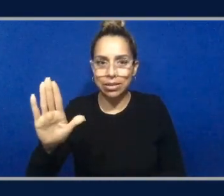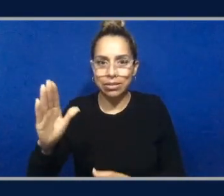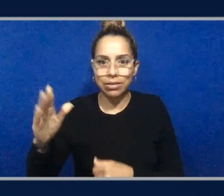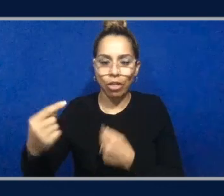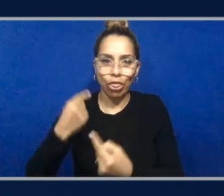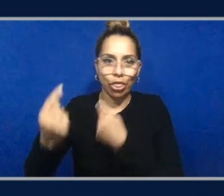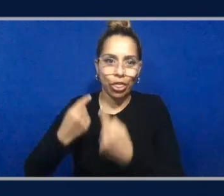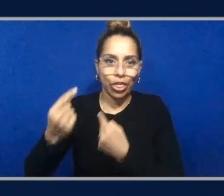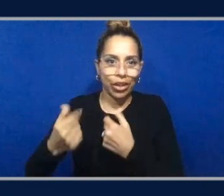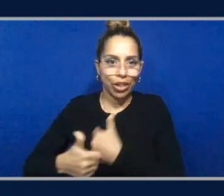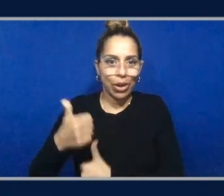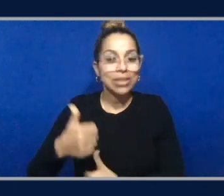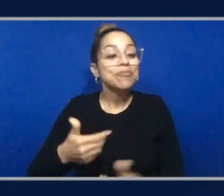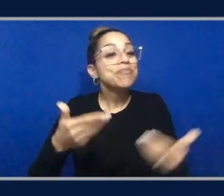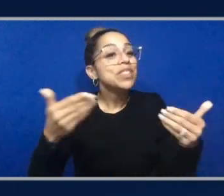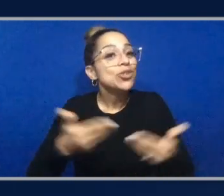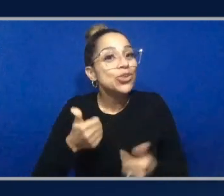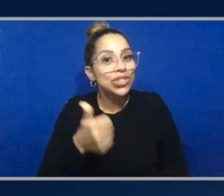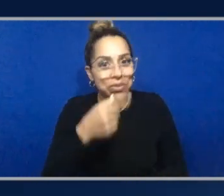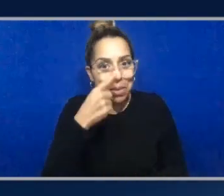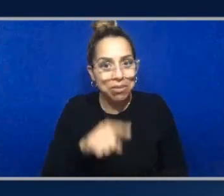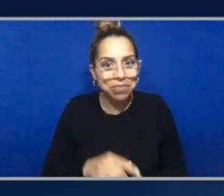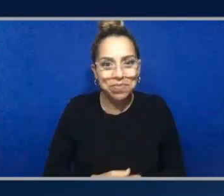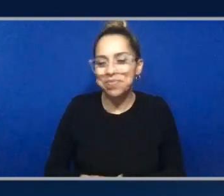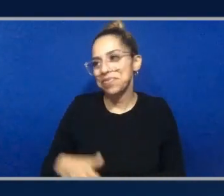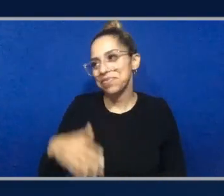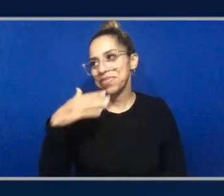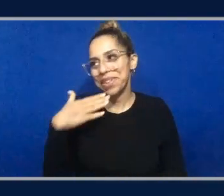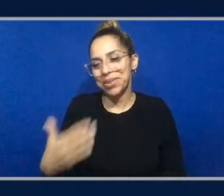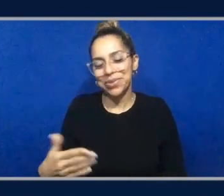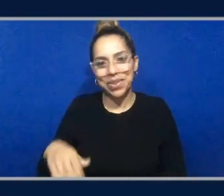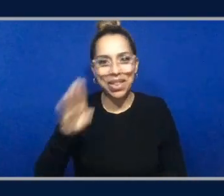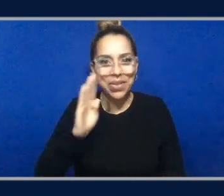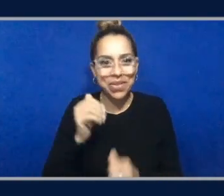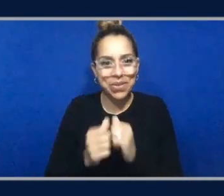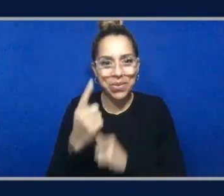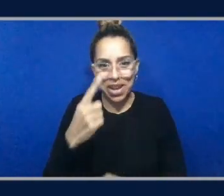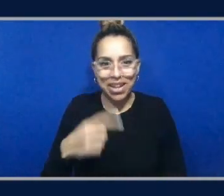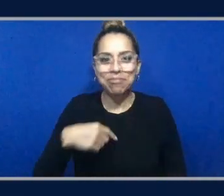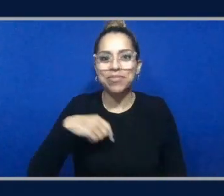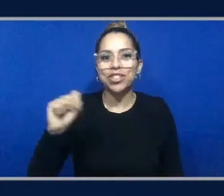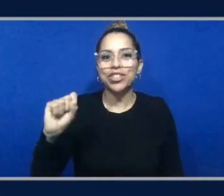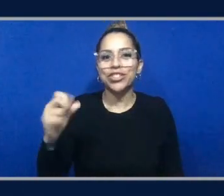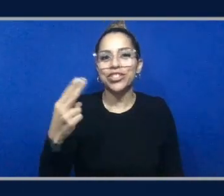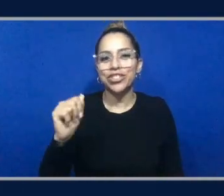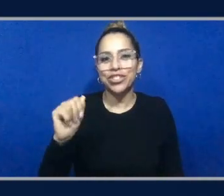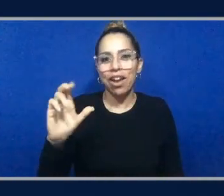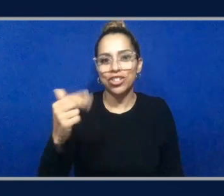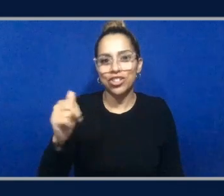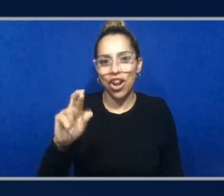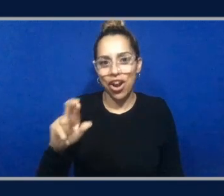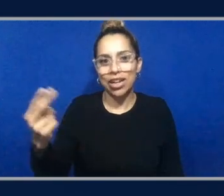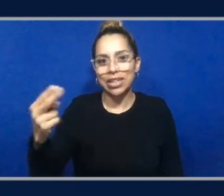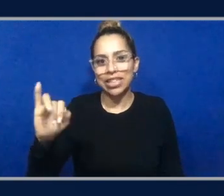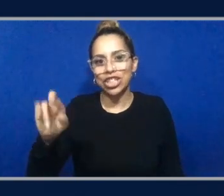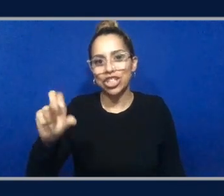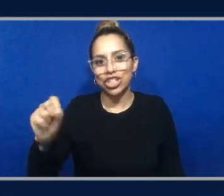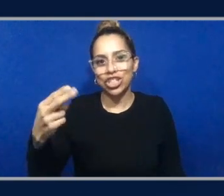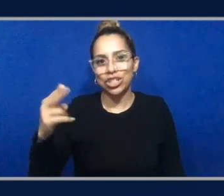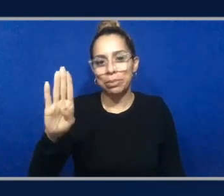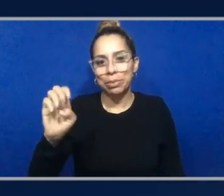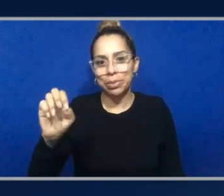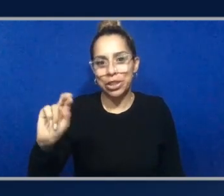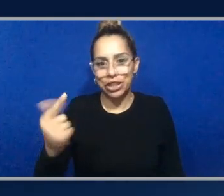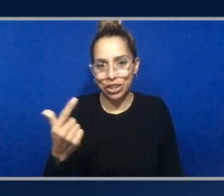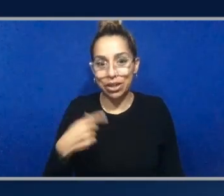Yeah. Thank you. Hi, everyone. I'm Shachar Hirschberg. I'm a product manager at Amazon GuardDuty. Excited to be here